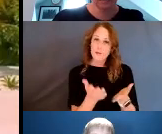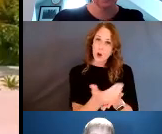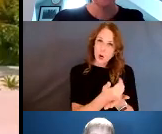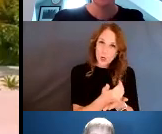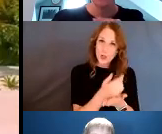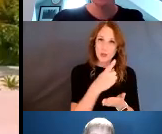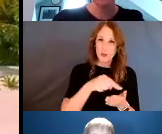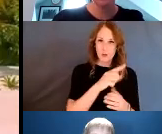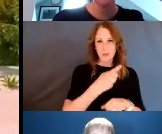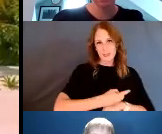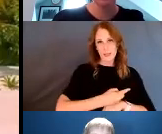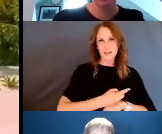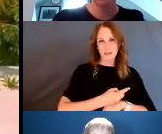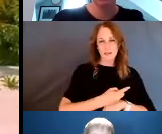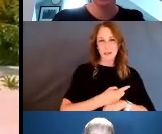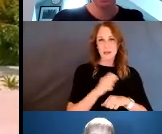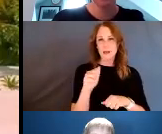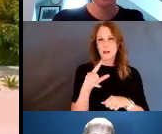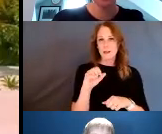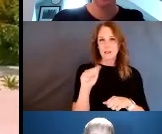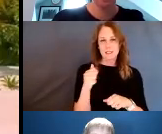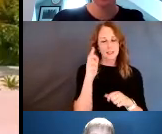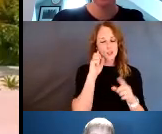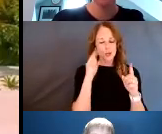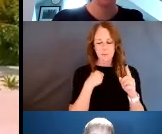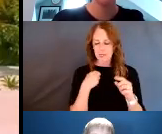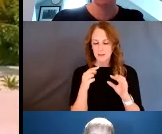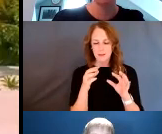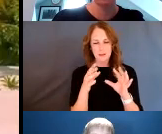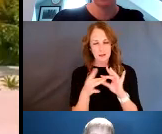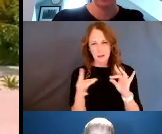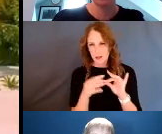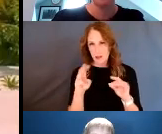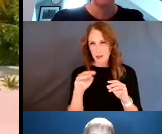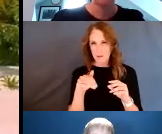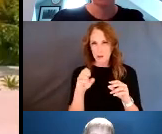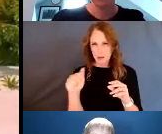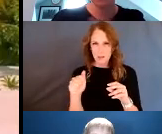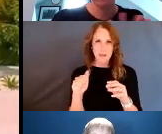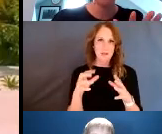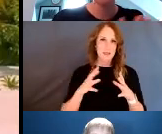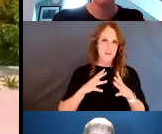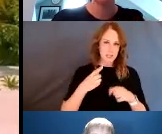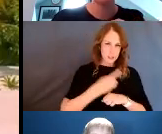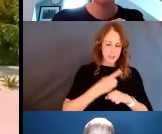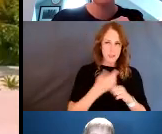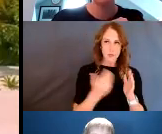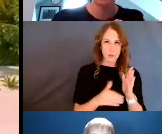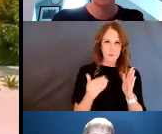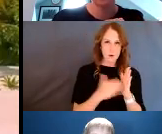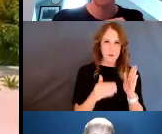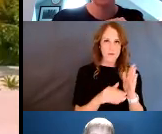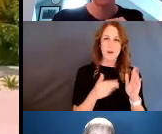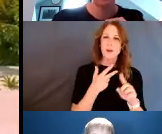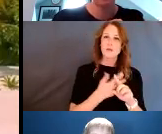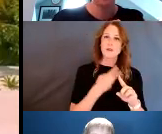those days. And Alyssa has heard me talk about MCASA taking vacation days over and over and over again. For 3 or 4 months, as we get to